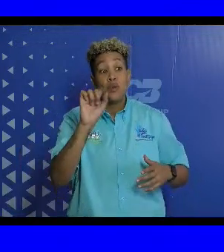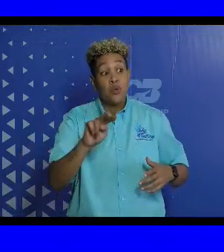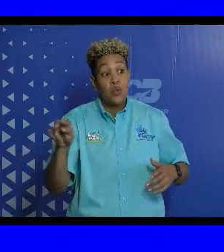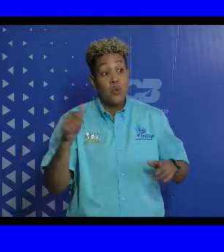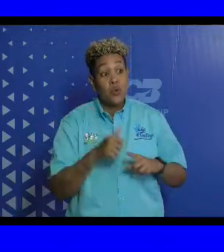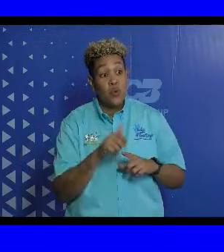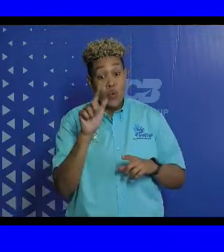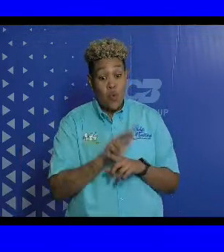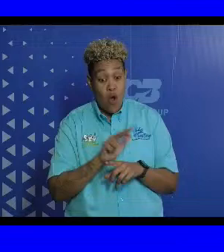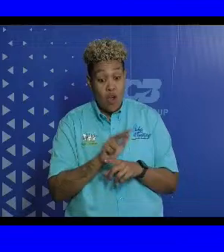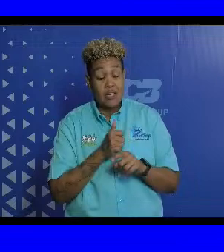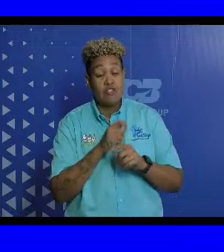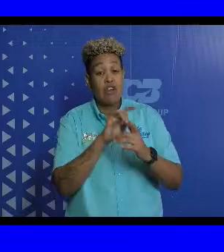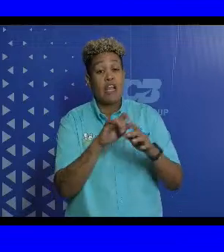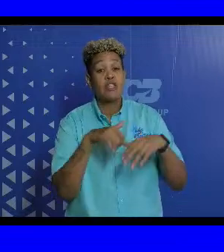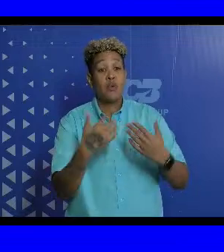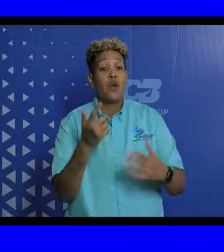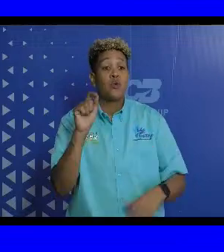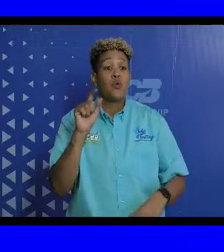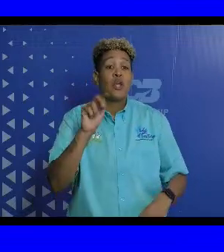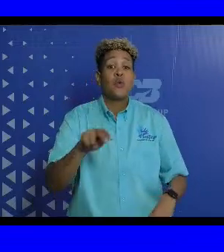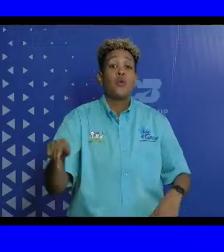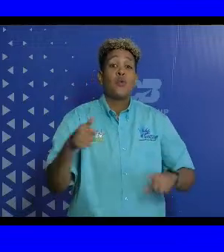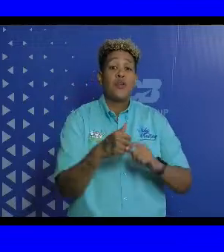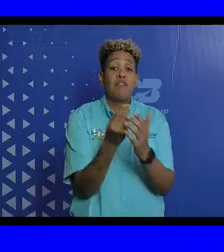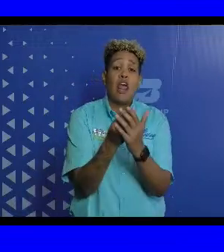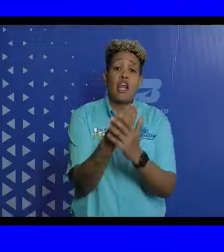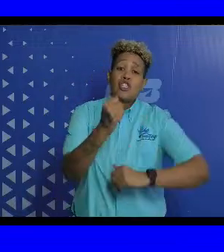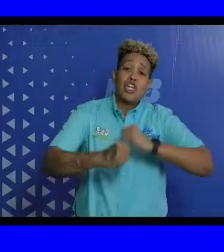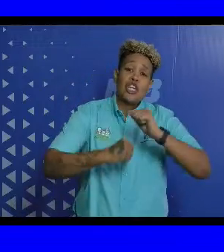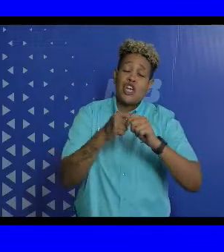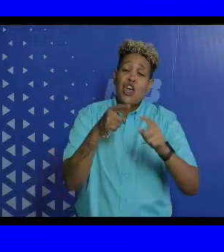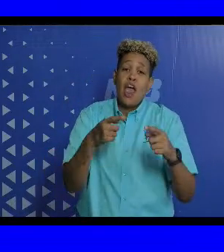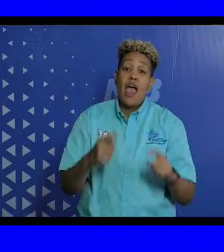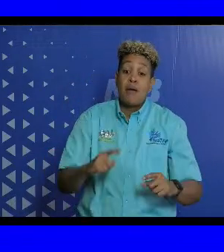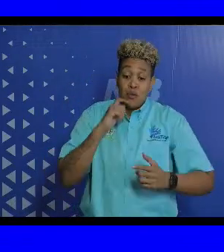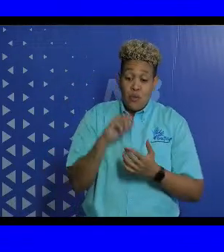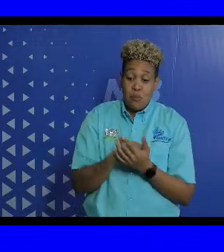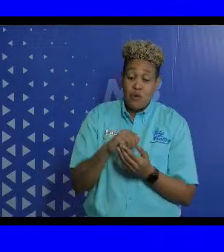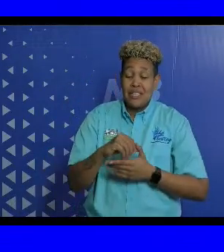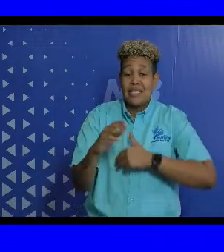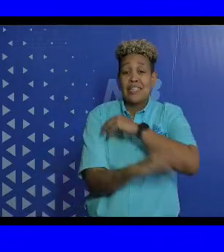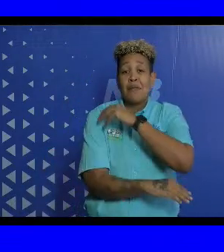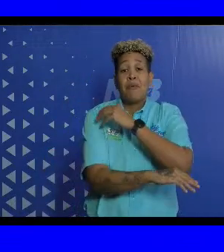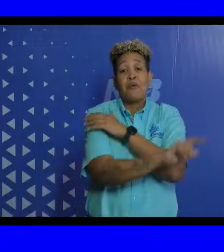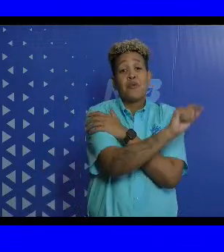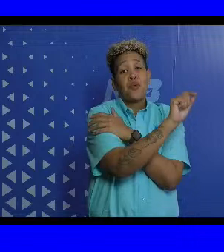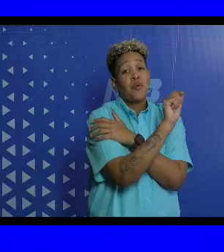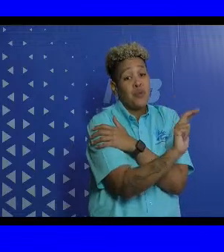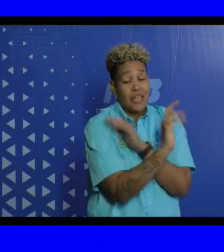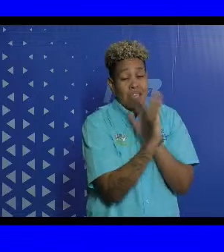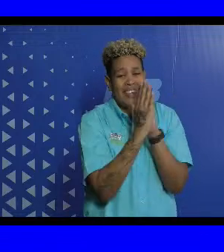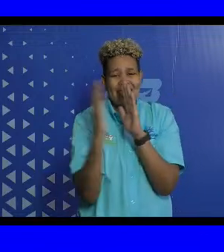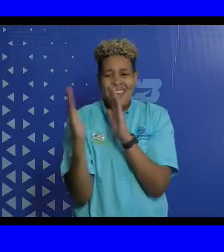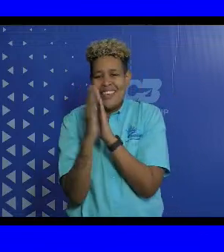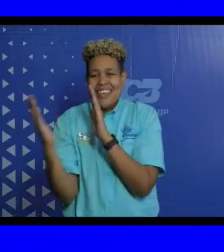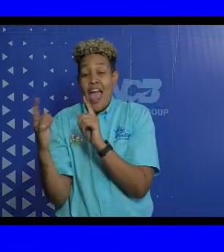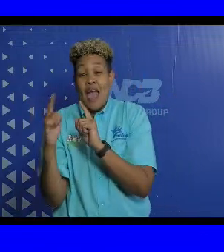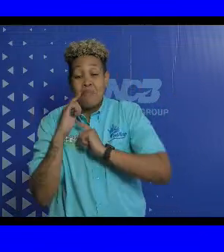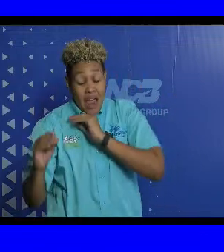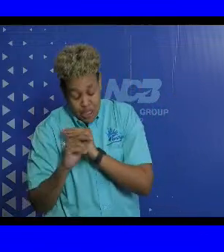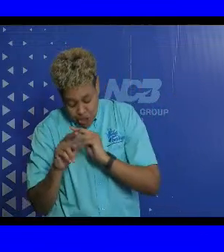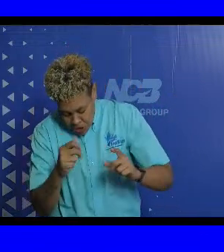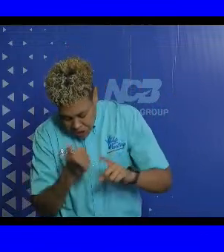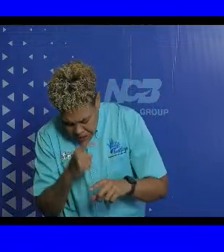quarter in relation to the 2022 financial year. So it's booked in September 2023.